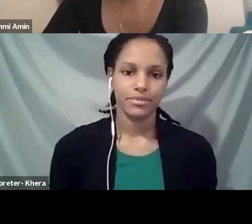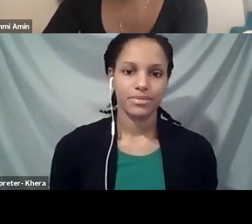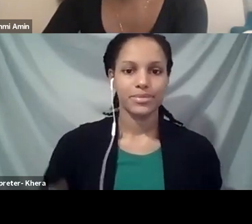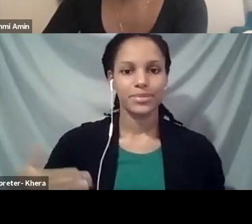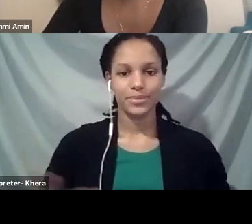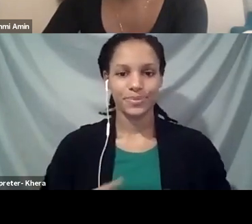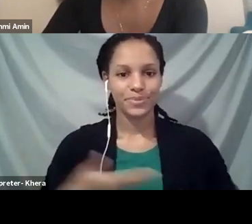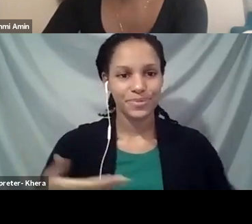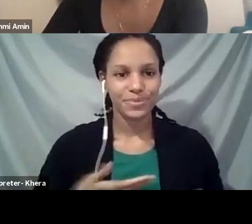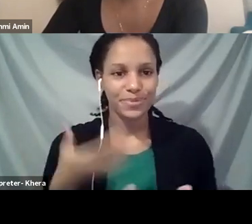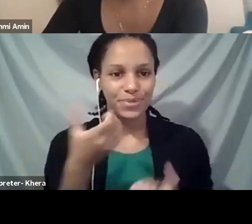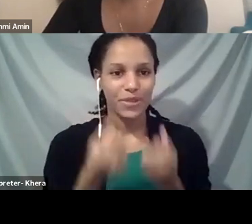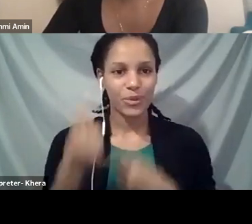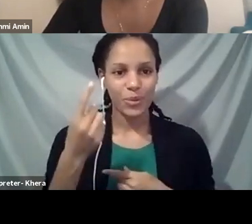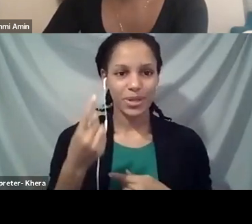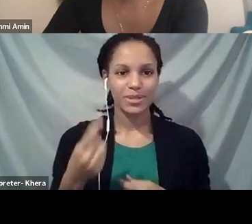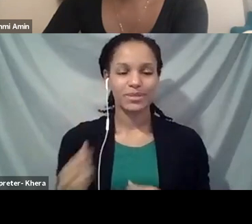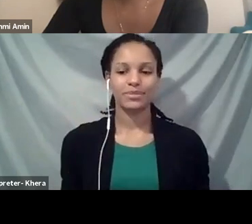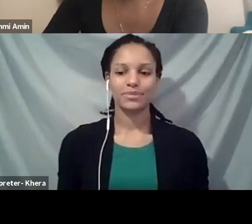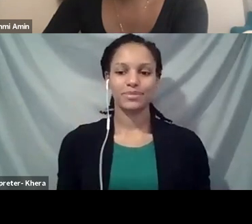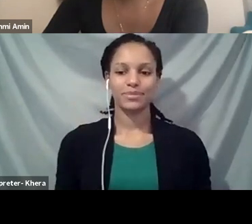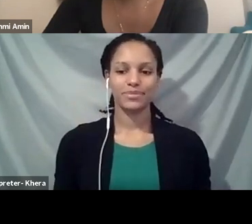Welcome, everyone.